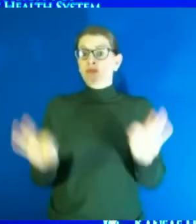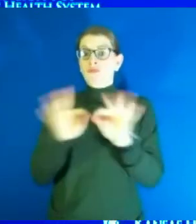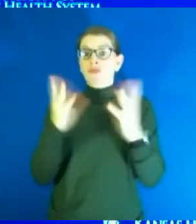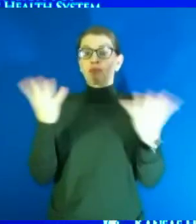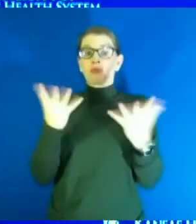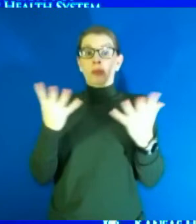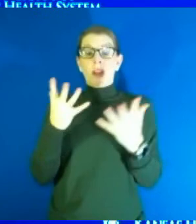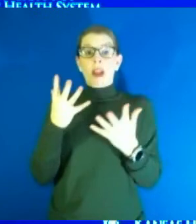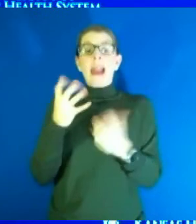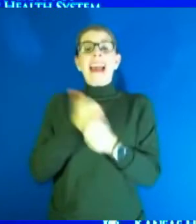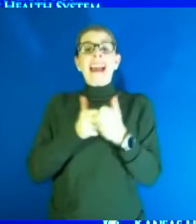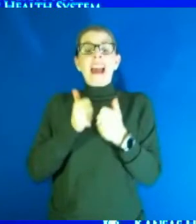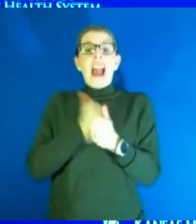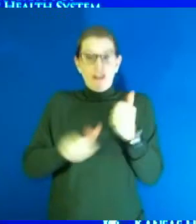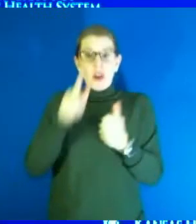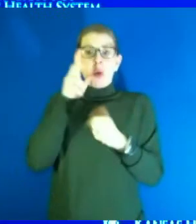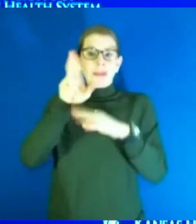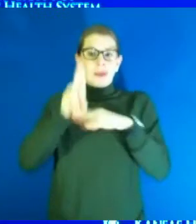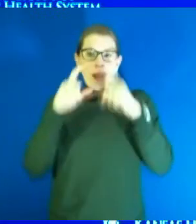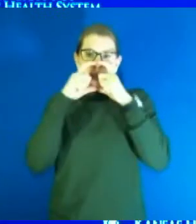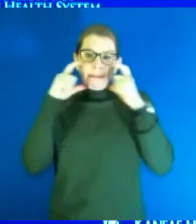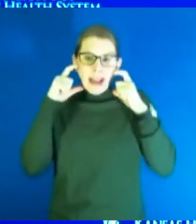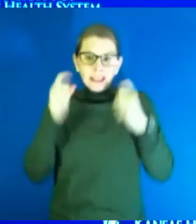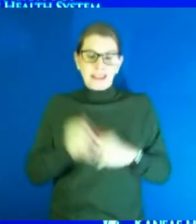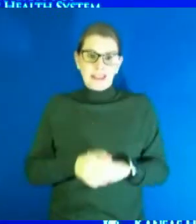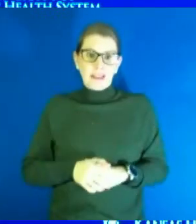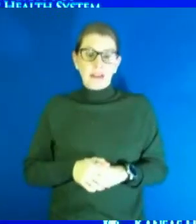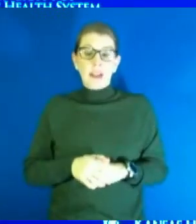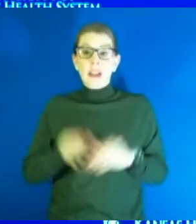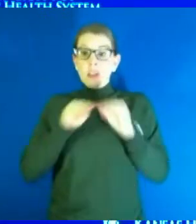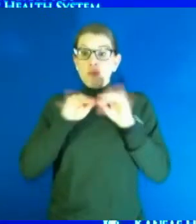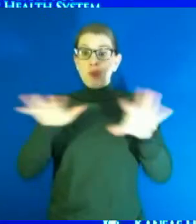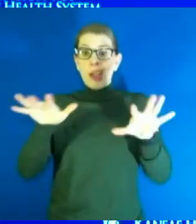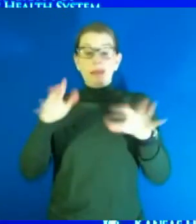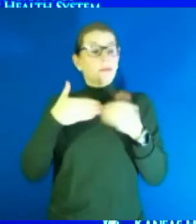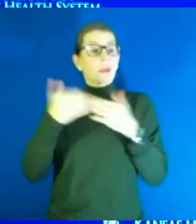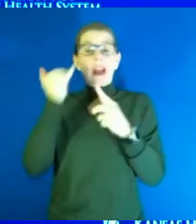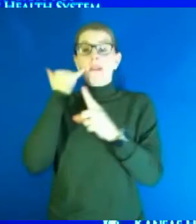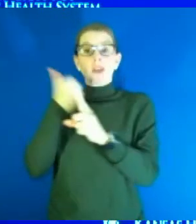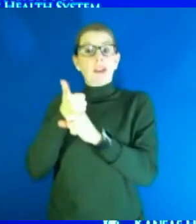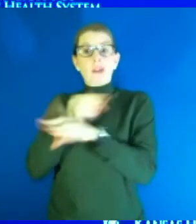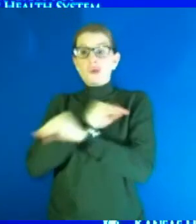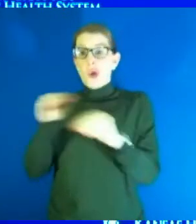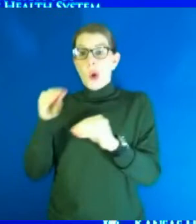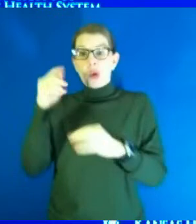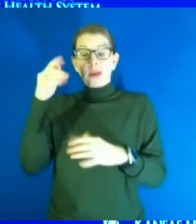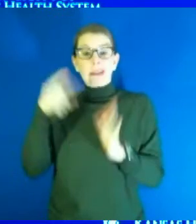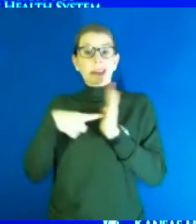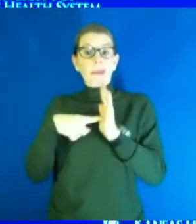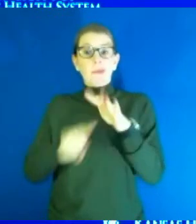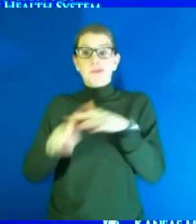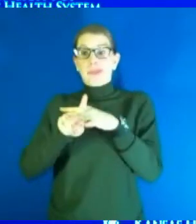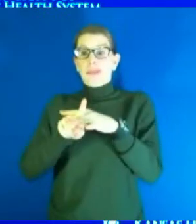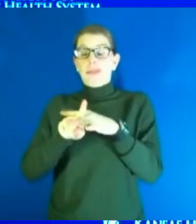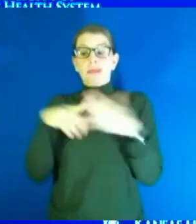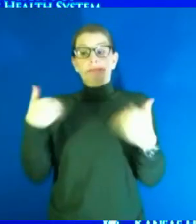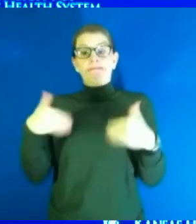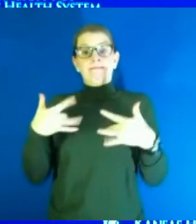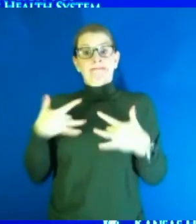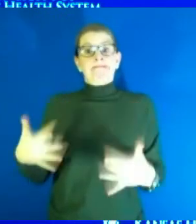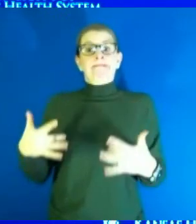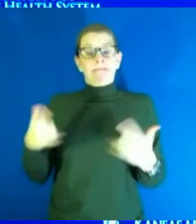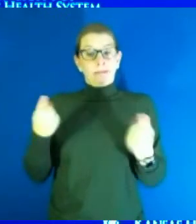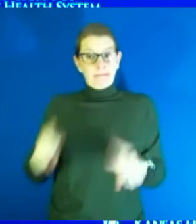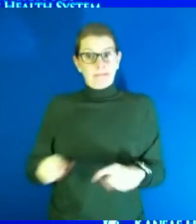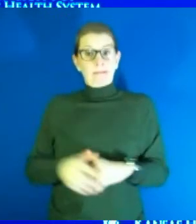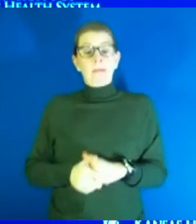to be wearing a mask to do that, because we know that spread, even if you aren't having symptoms, is so extremely common. So we have great